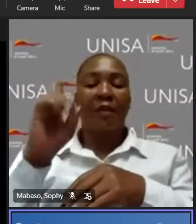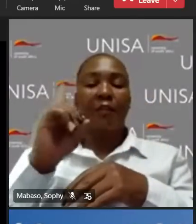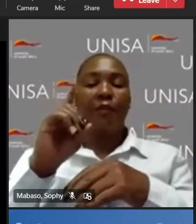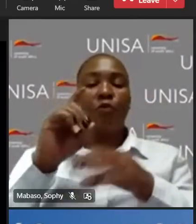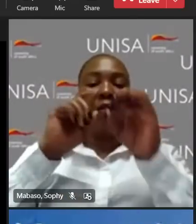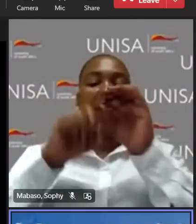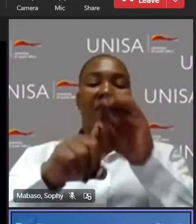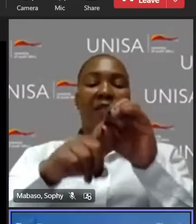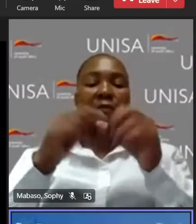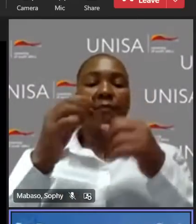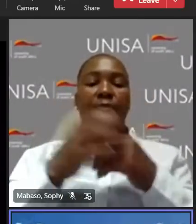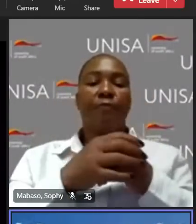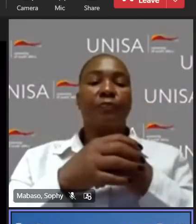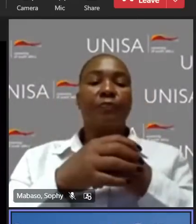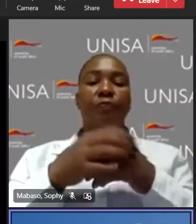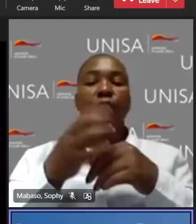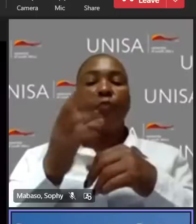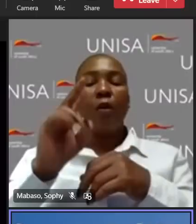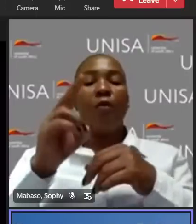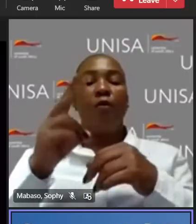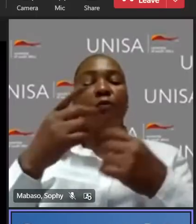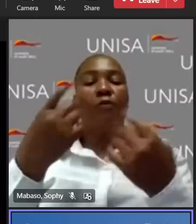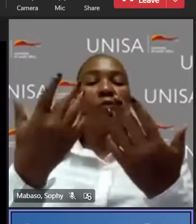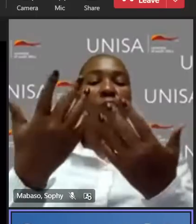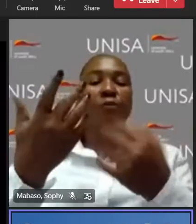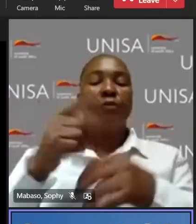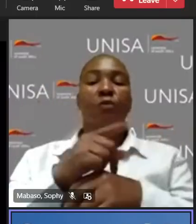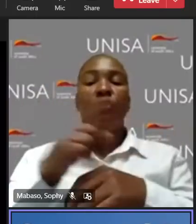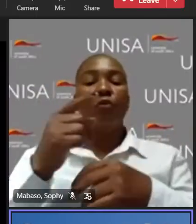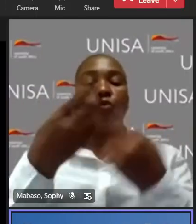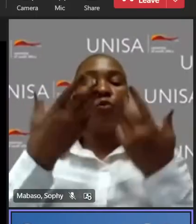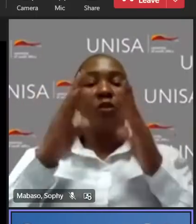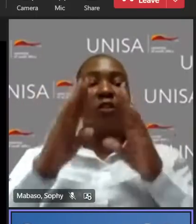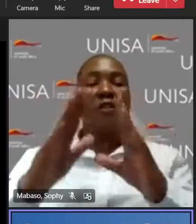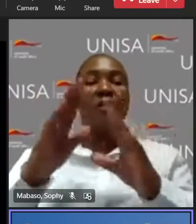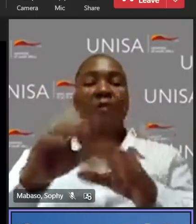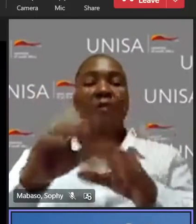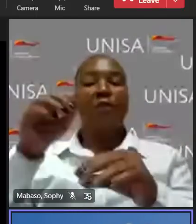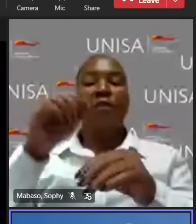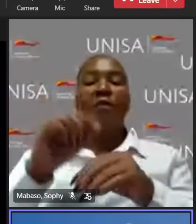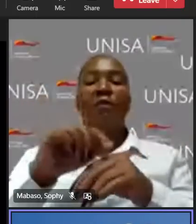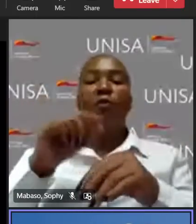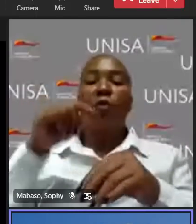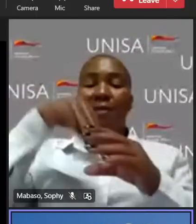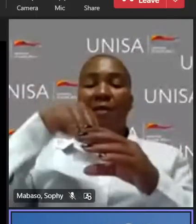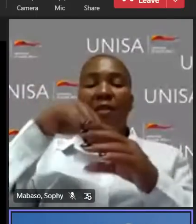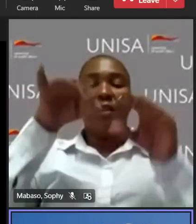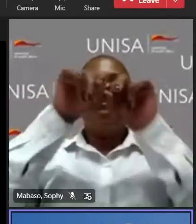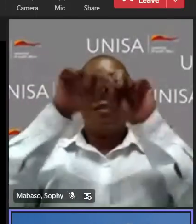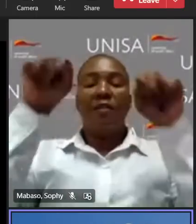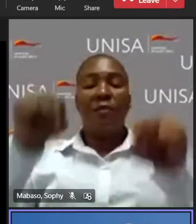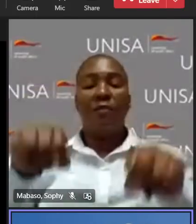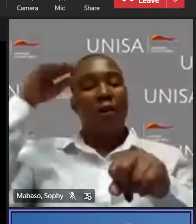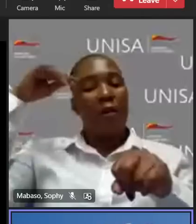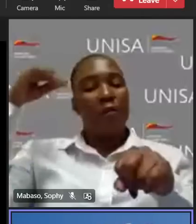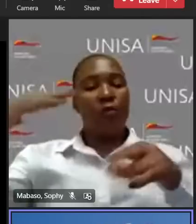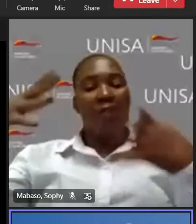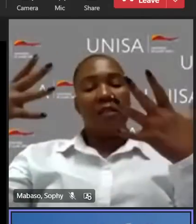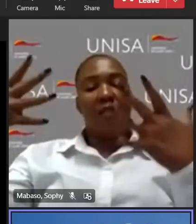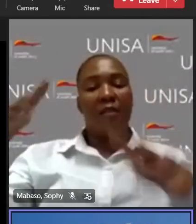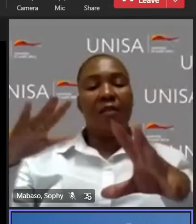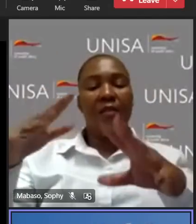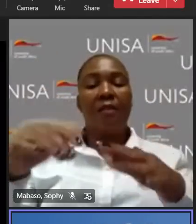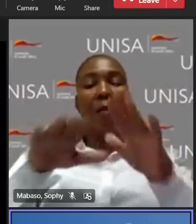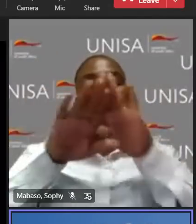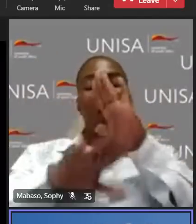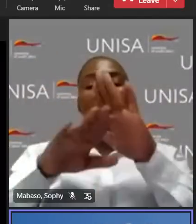qualification. And also for students who are already on the system, who have graduated, who are below 30